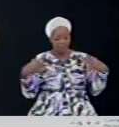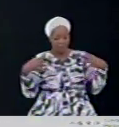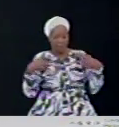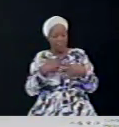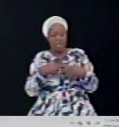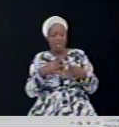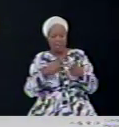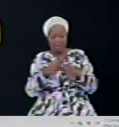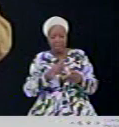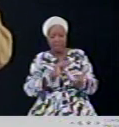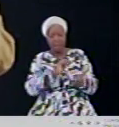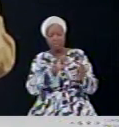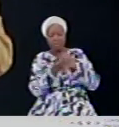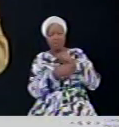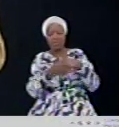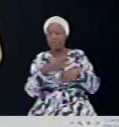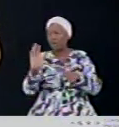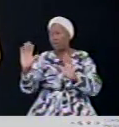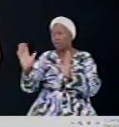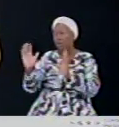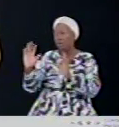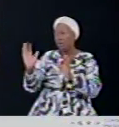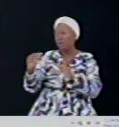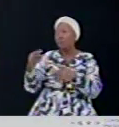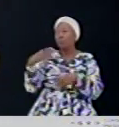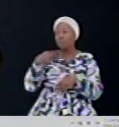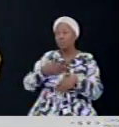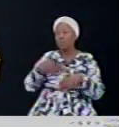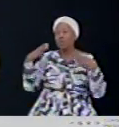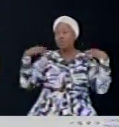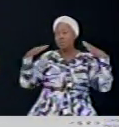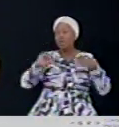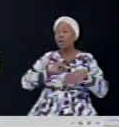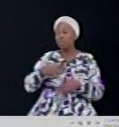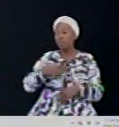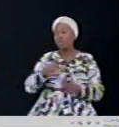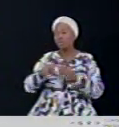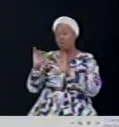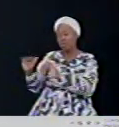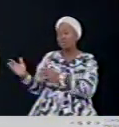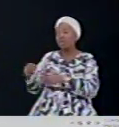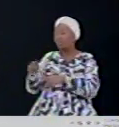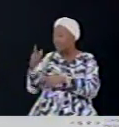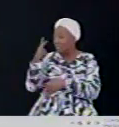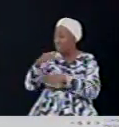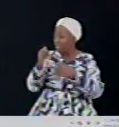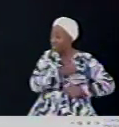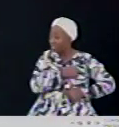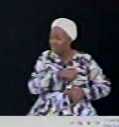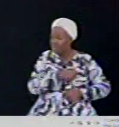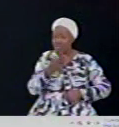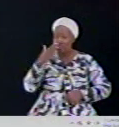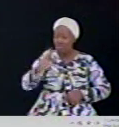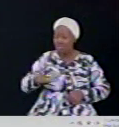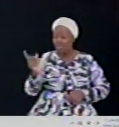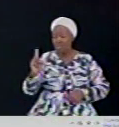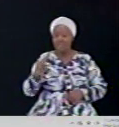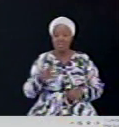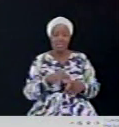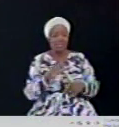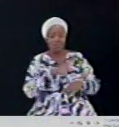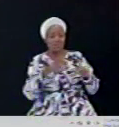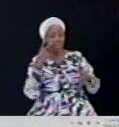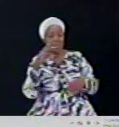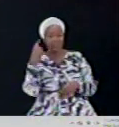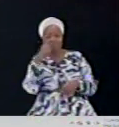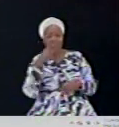and say, angel, go. I prefer to stay in this dungeon than see those angels, than see those people, those guards. And look at